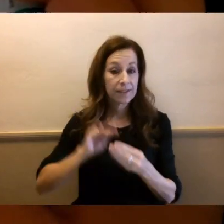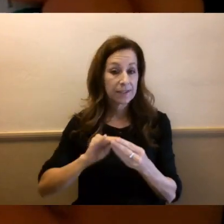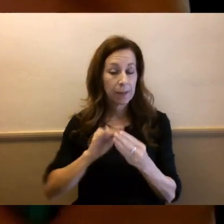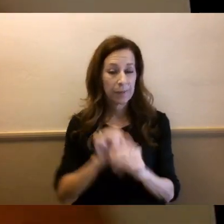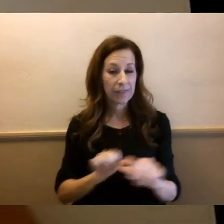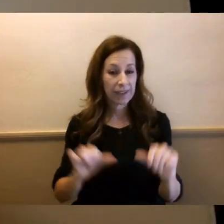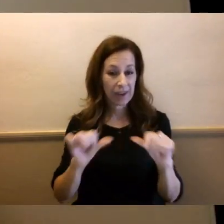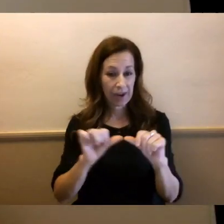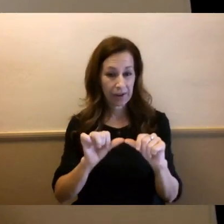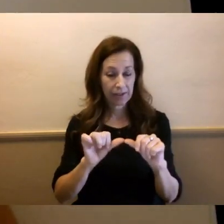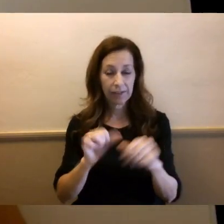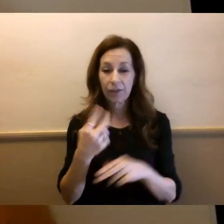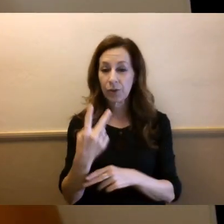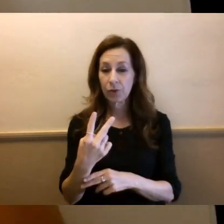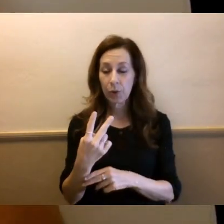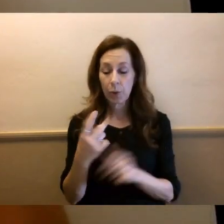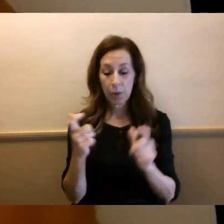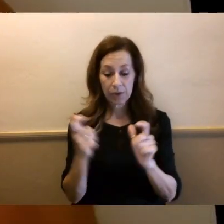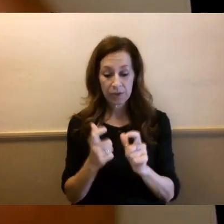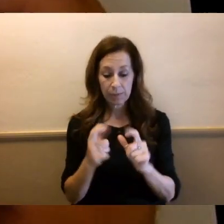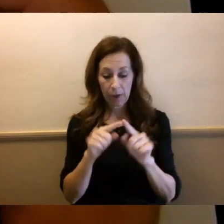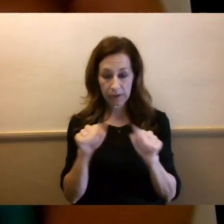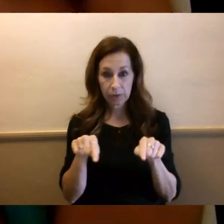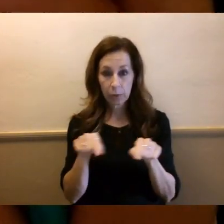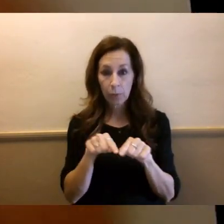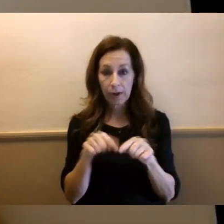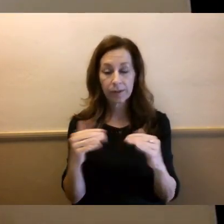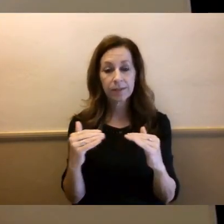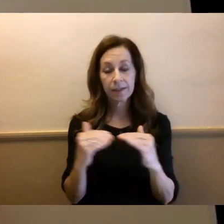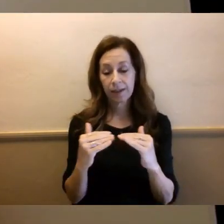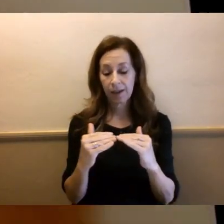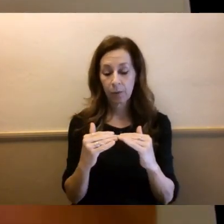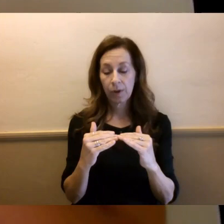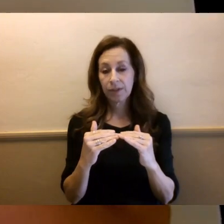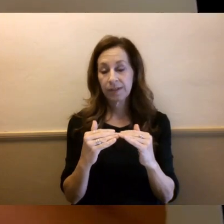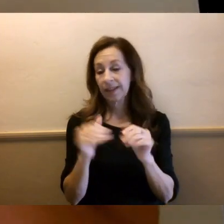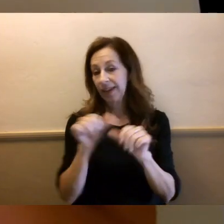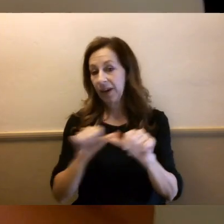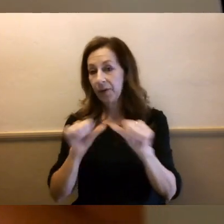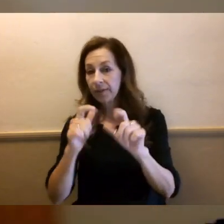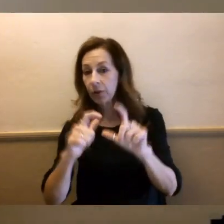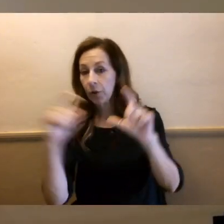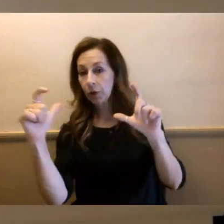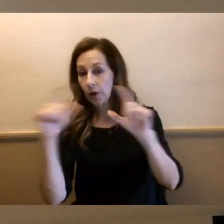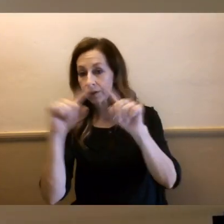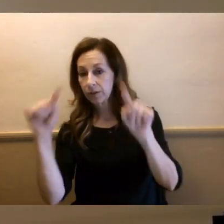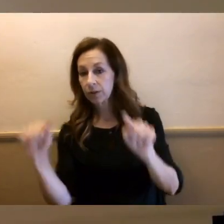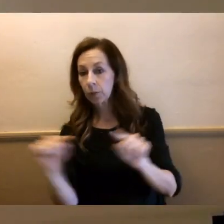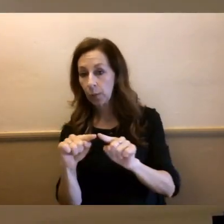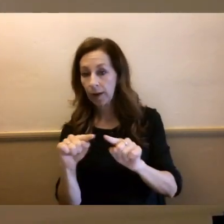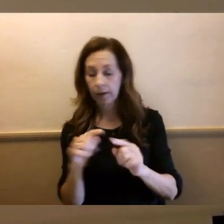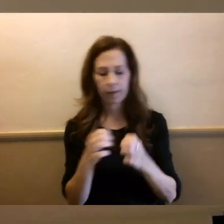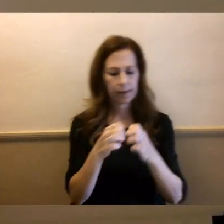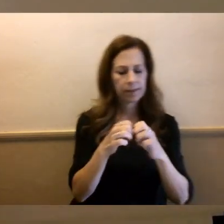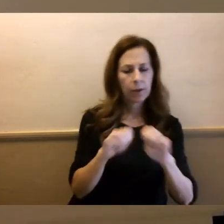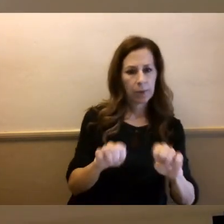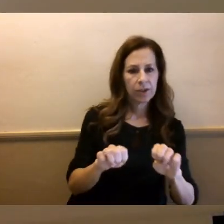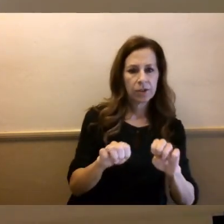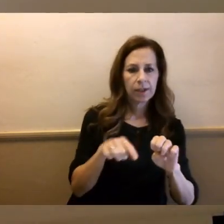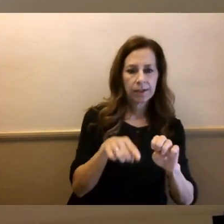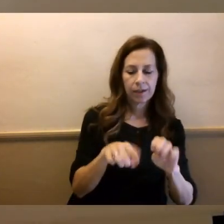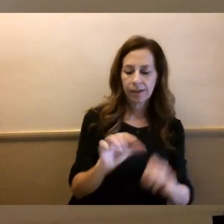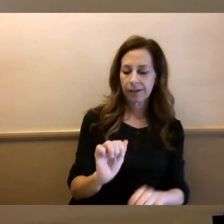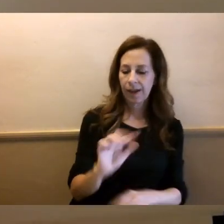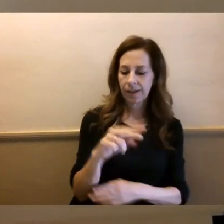of the areas of the two small squares is equal to the area of the larger. So this is the equation, the Pythagorean